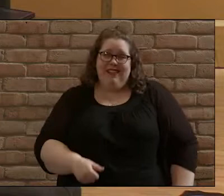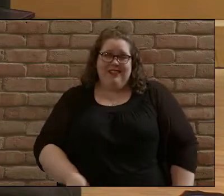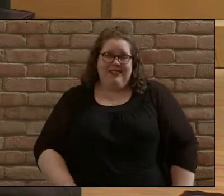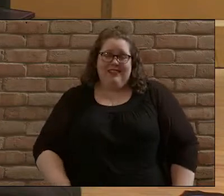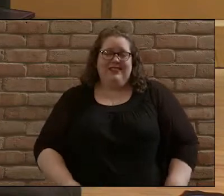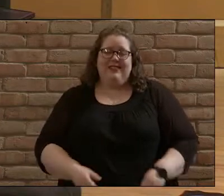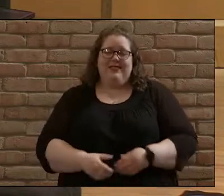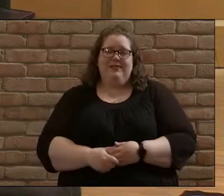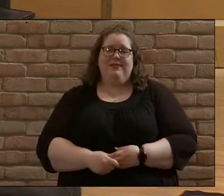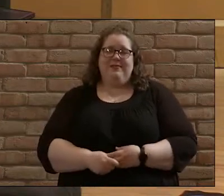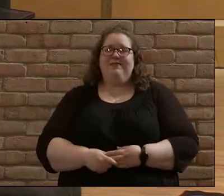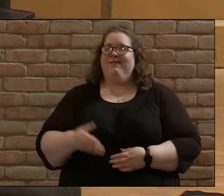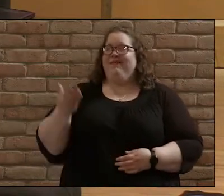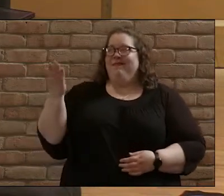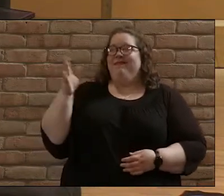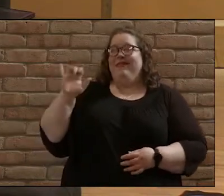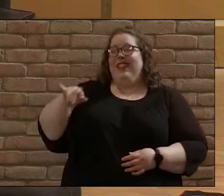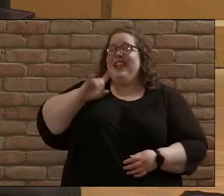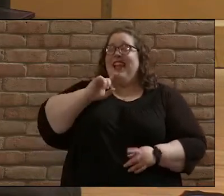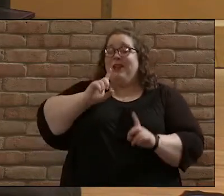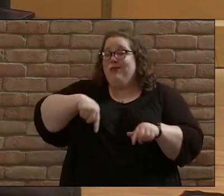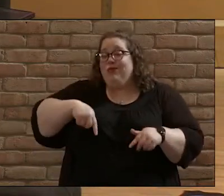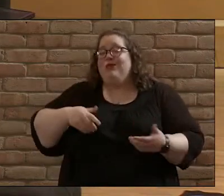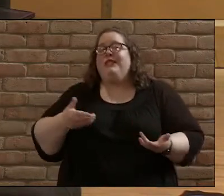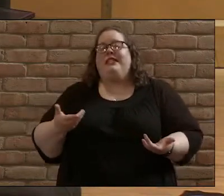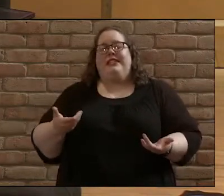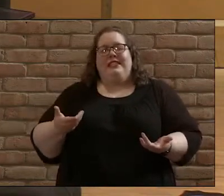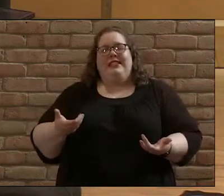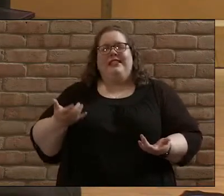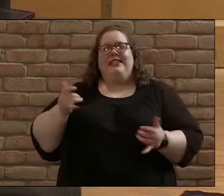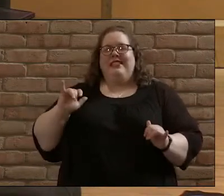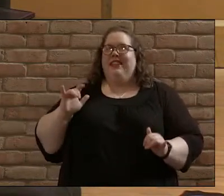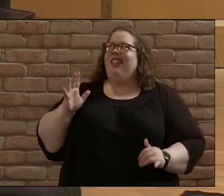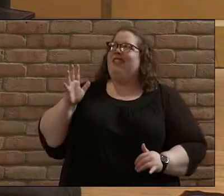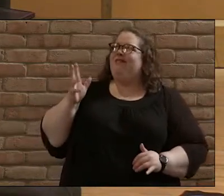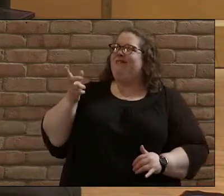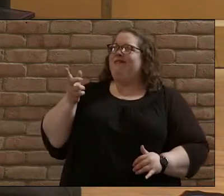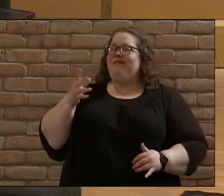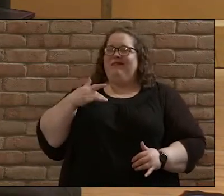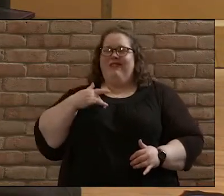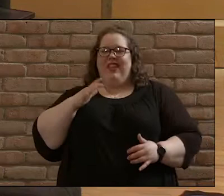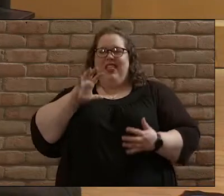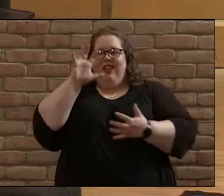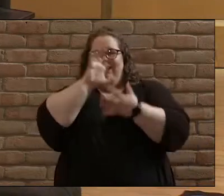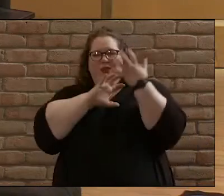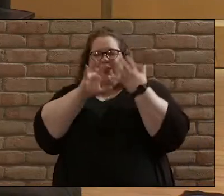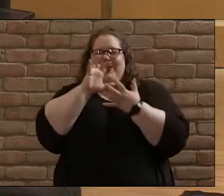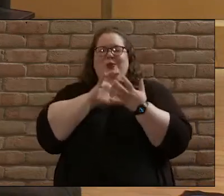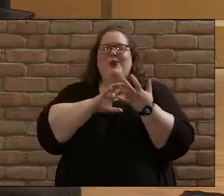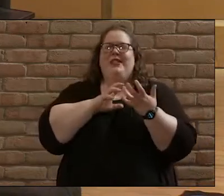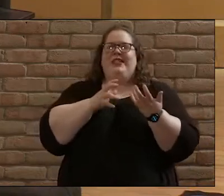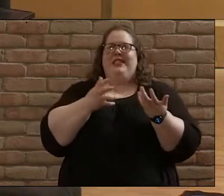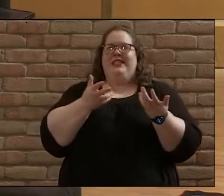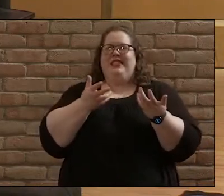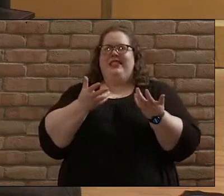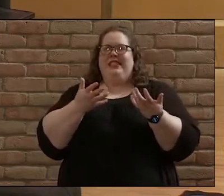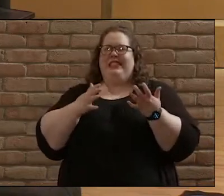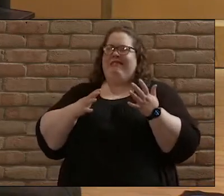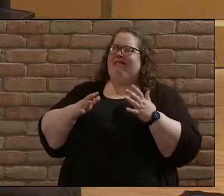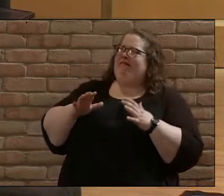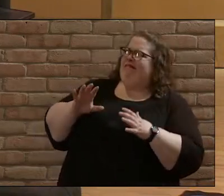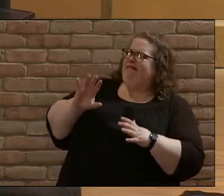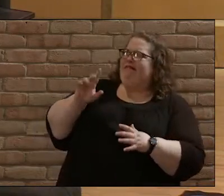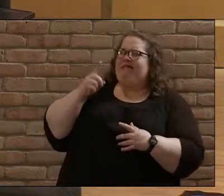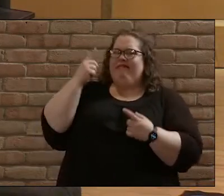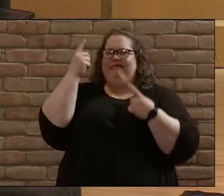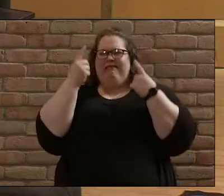No, you see, this answer is one that still leaves us confused. It leaves us disoriented